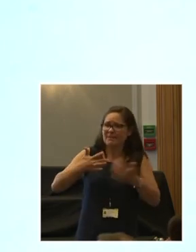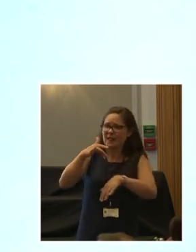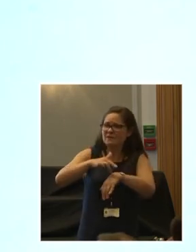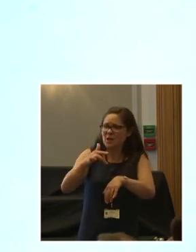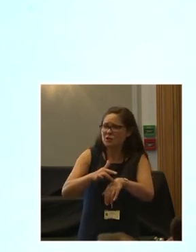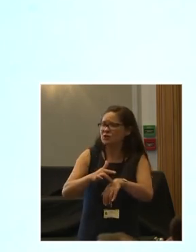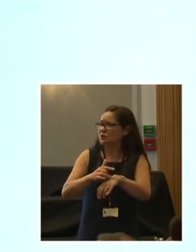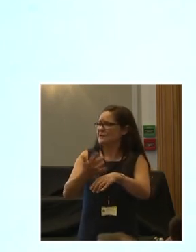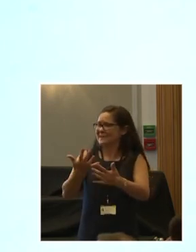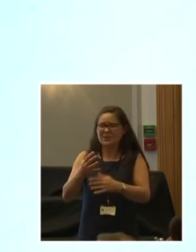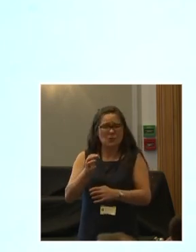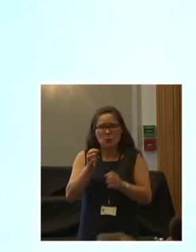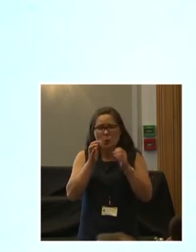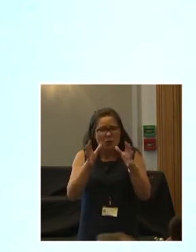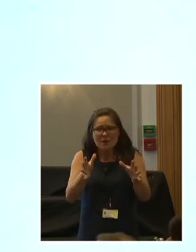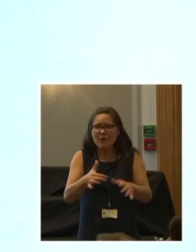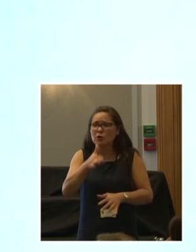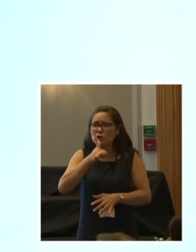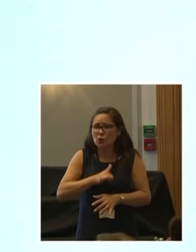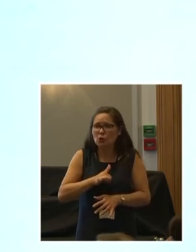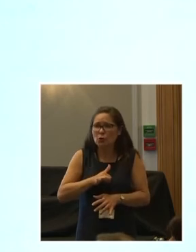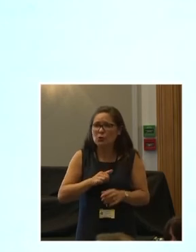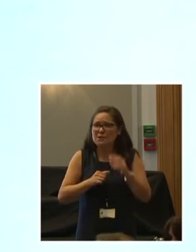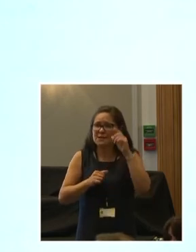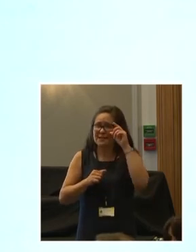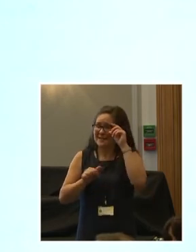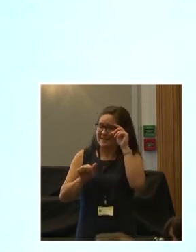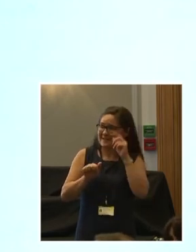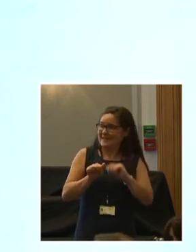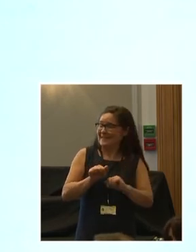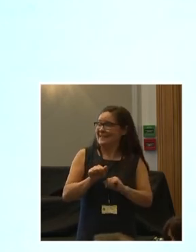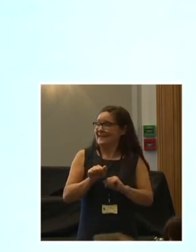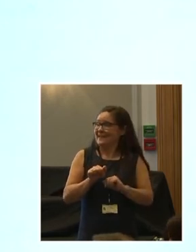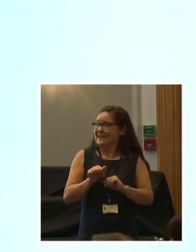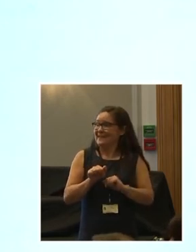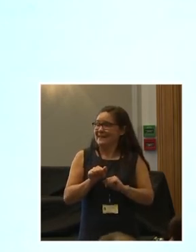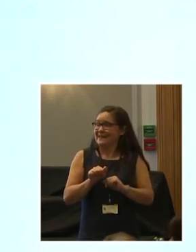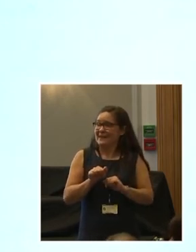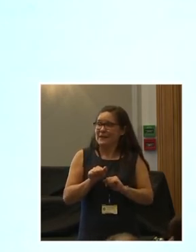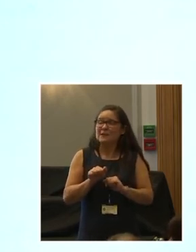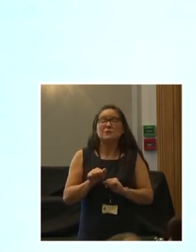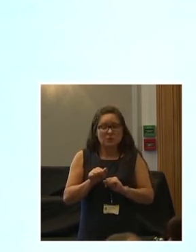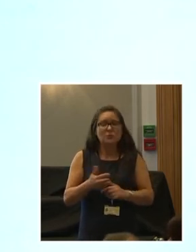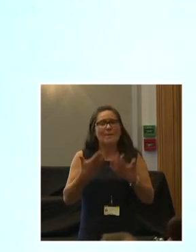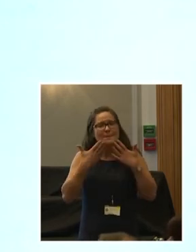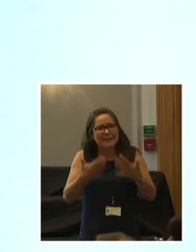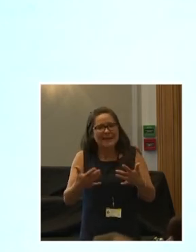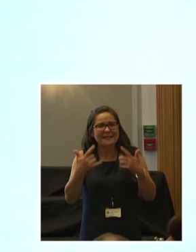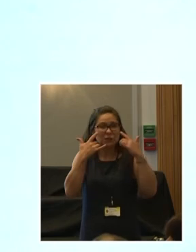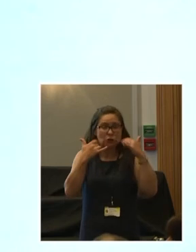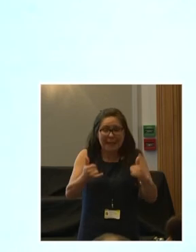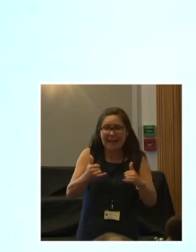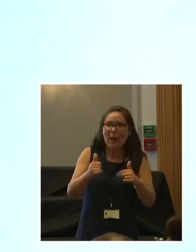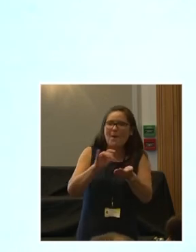wonderful. And of course, hand sanitizer at the ready if that's what you need. But yeah, do check out